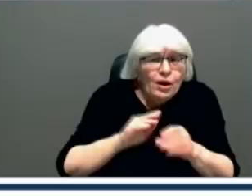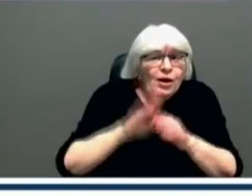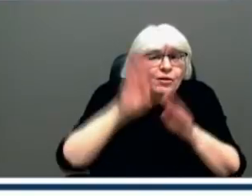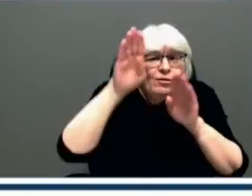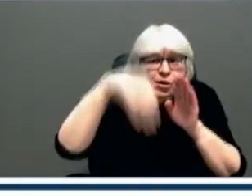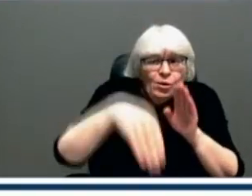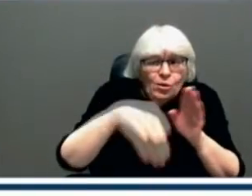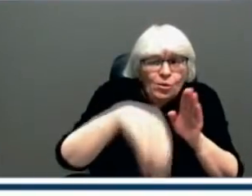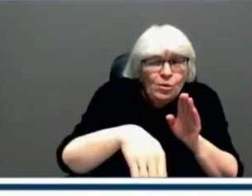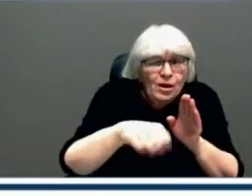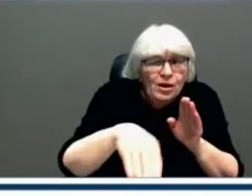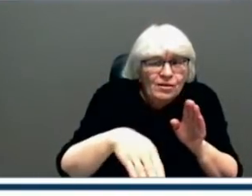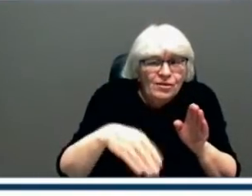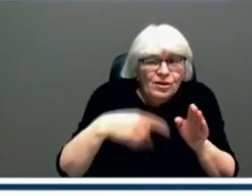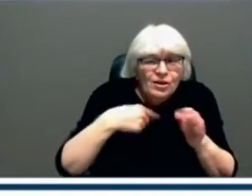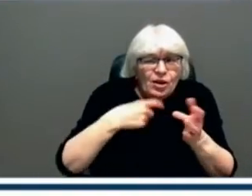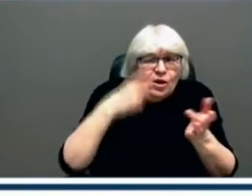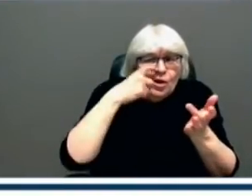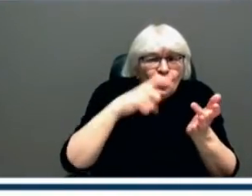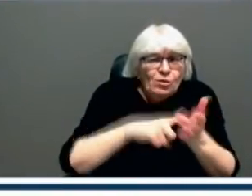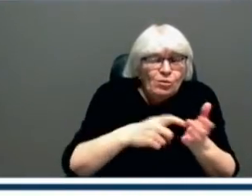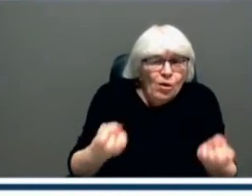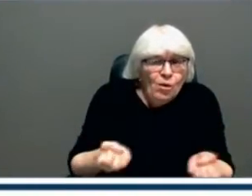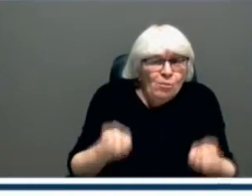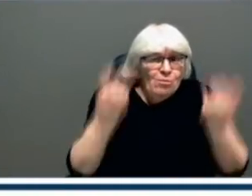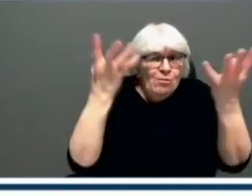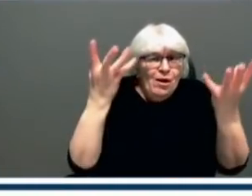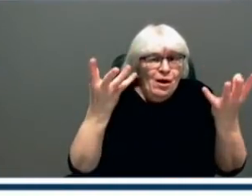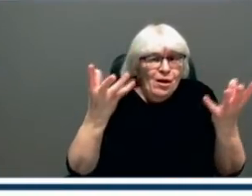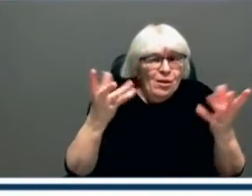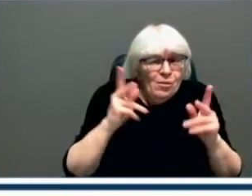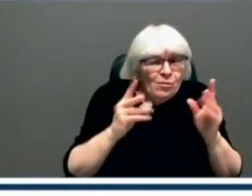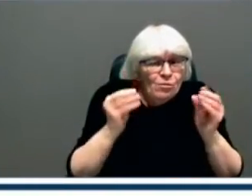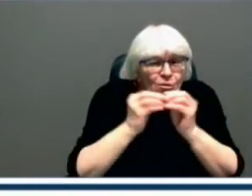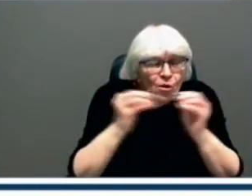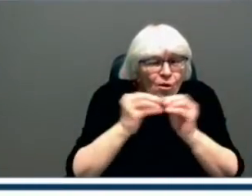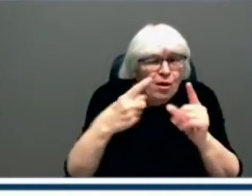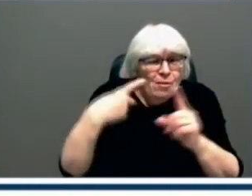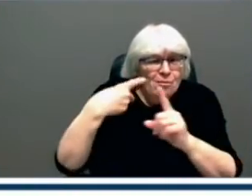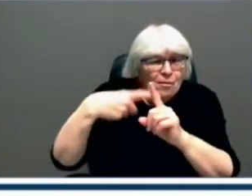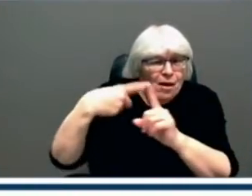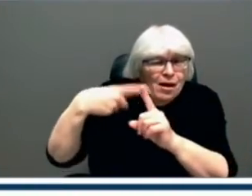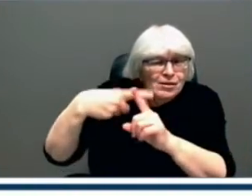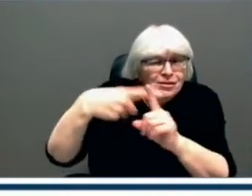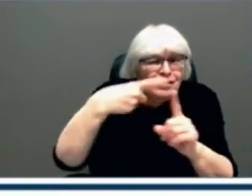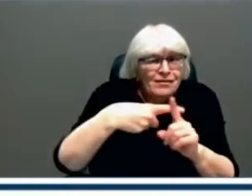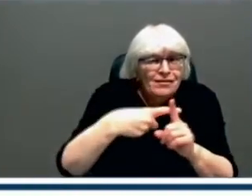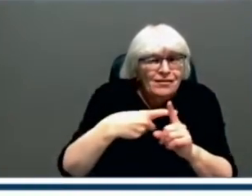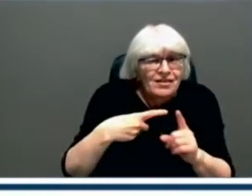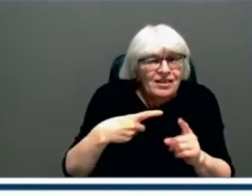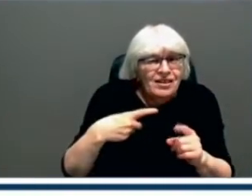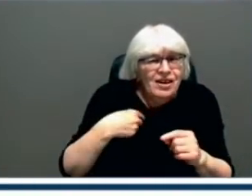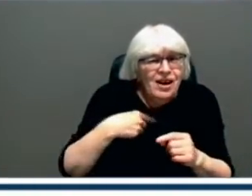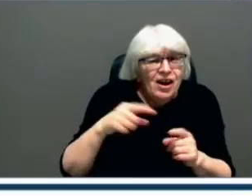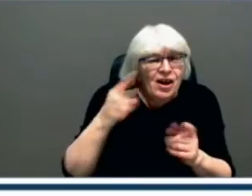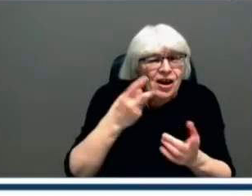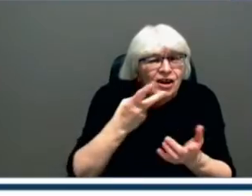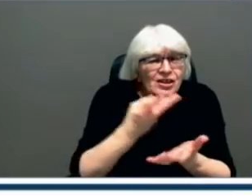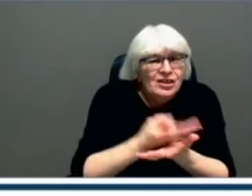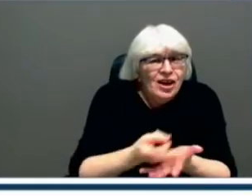many cases, so the number of deaths is more. There were 6,000 cases last week. If the rate